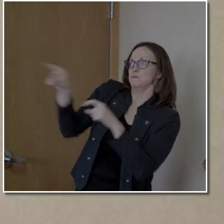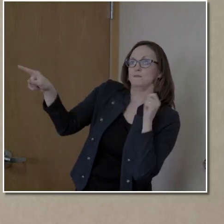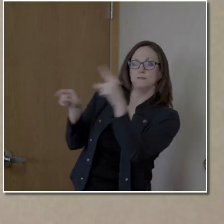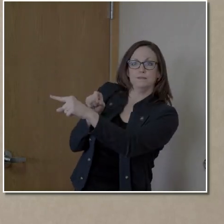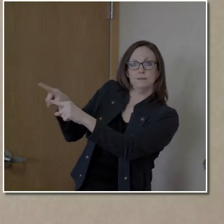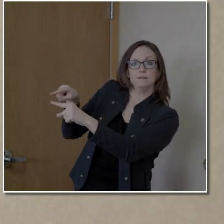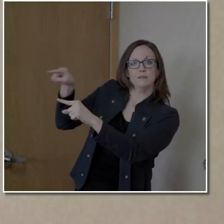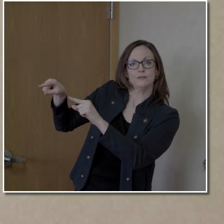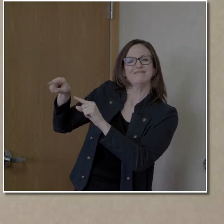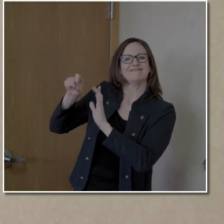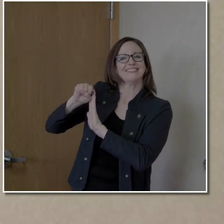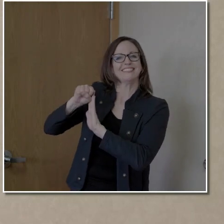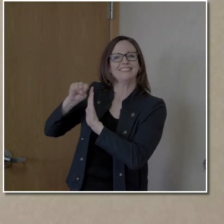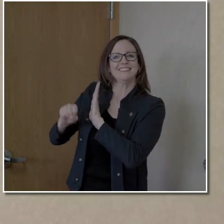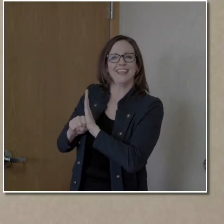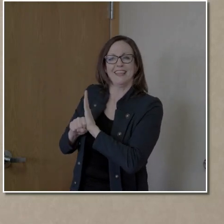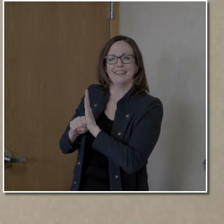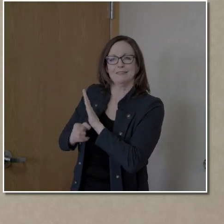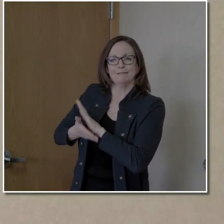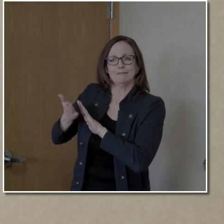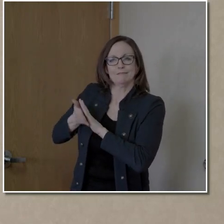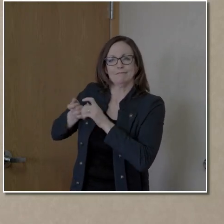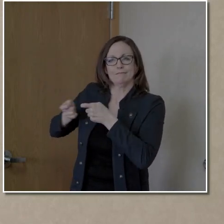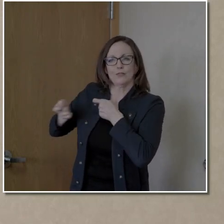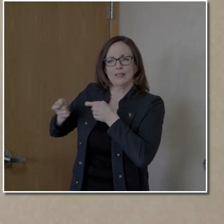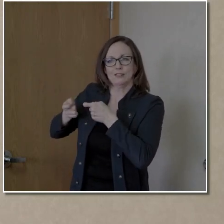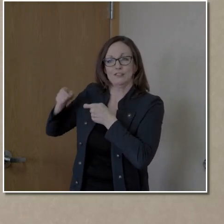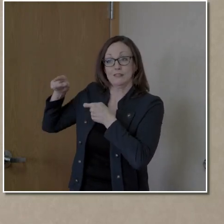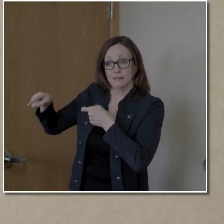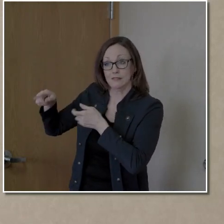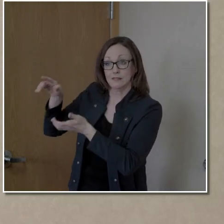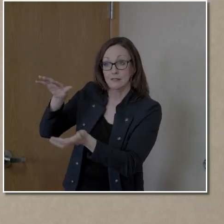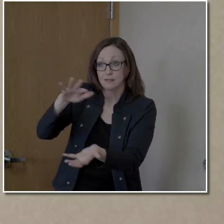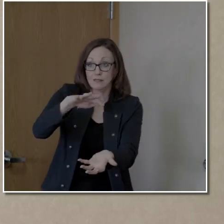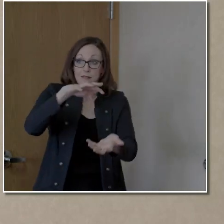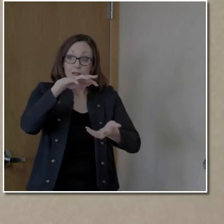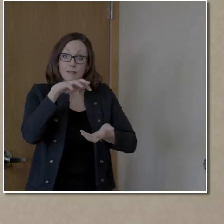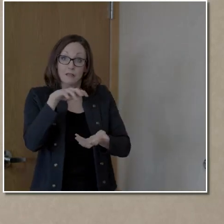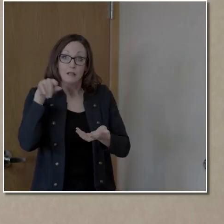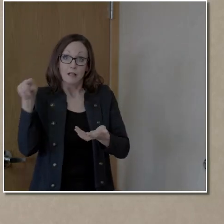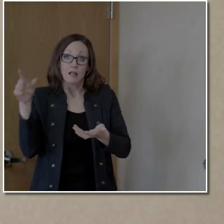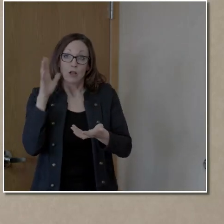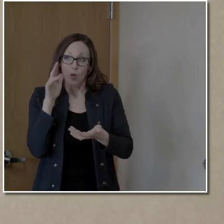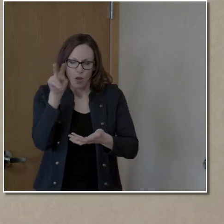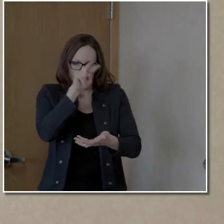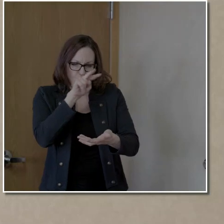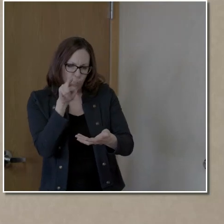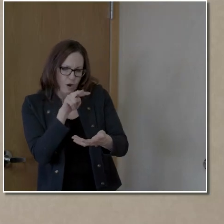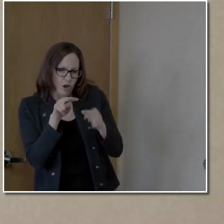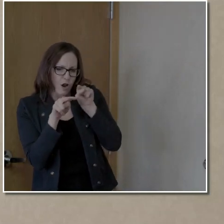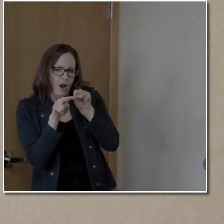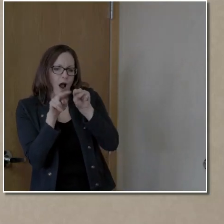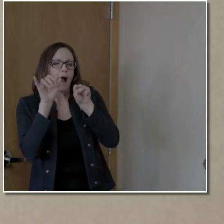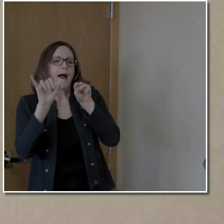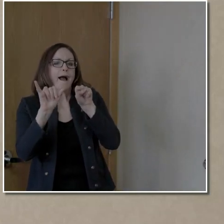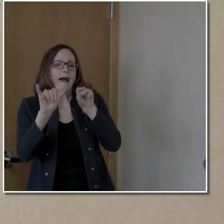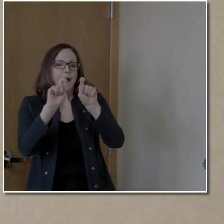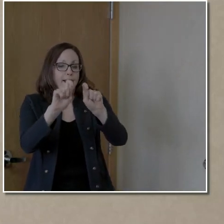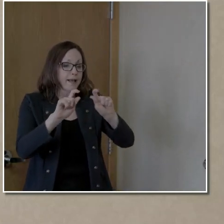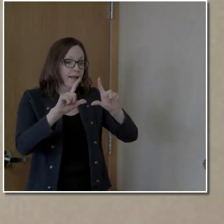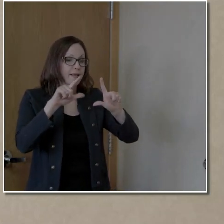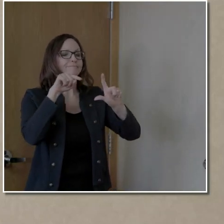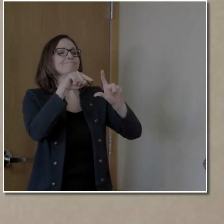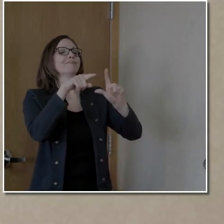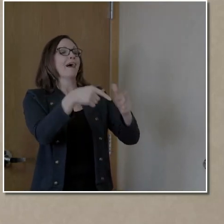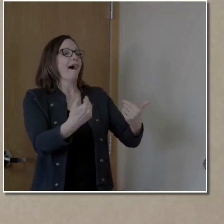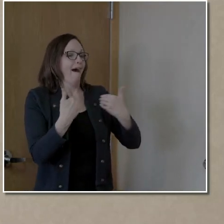other situations that may have exposed them to others with COVID-19, and then, of course, review their health